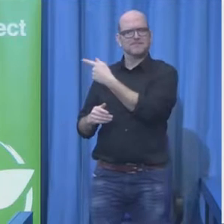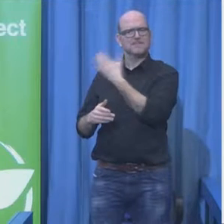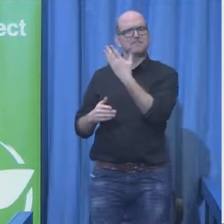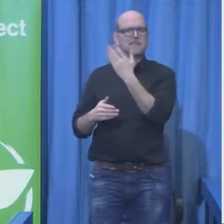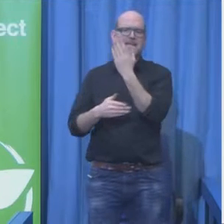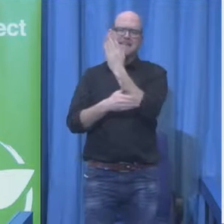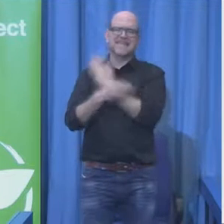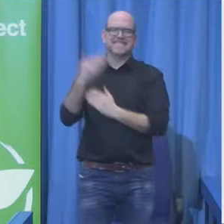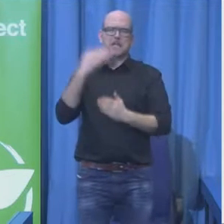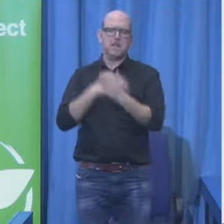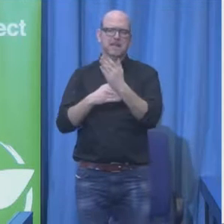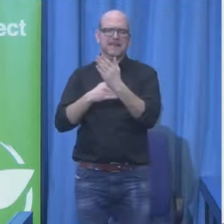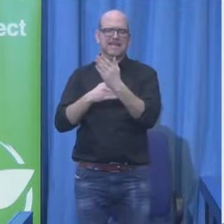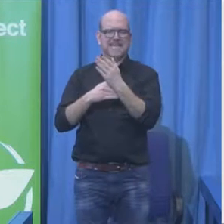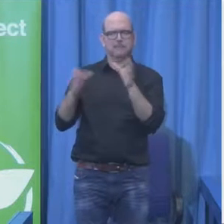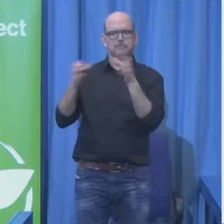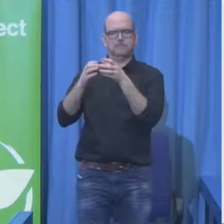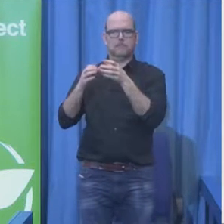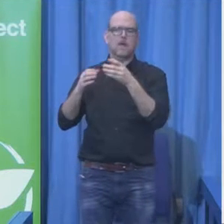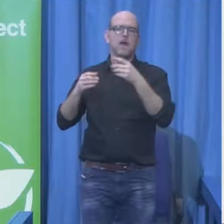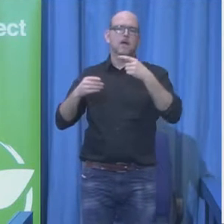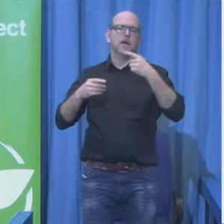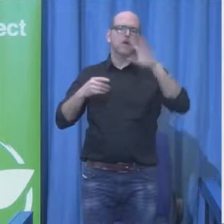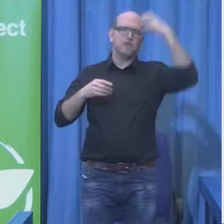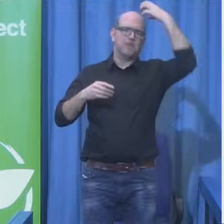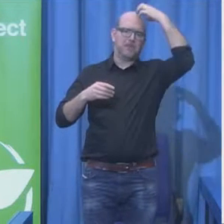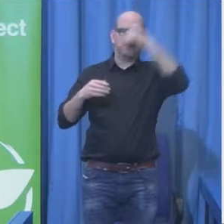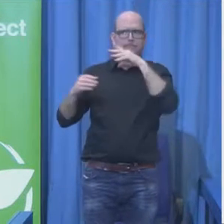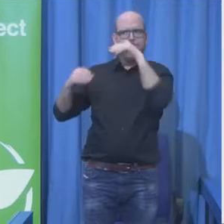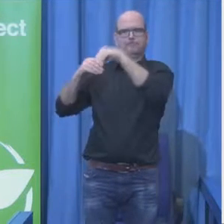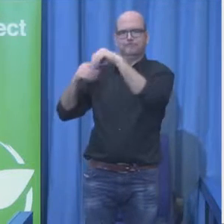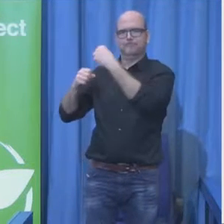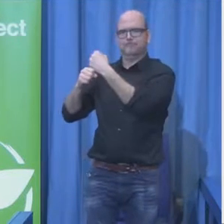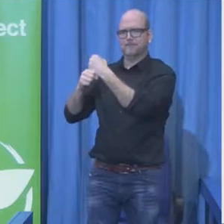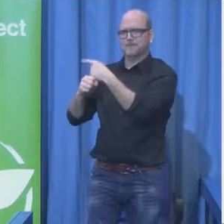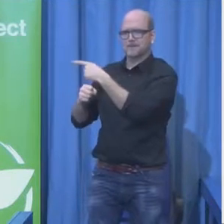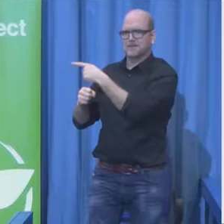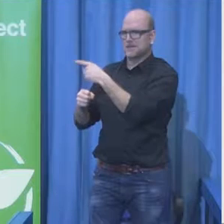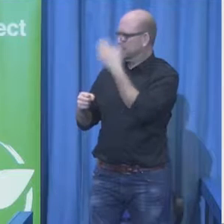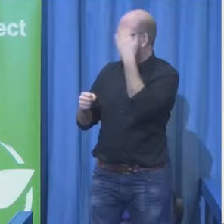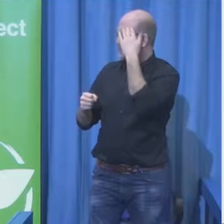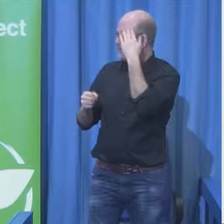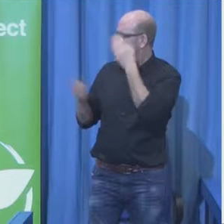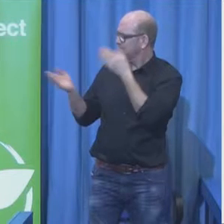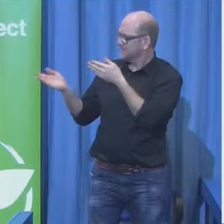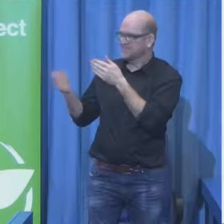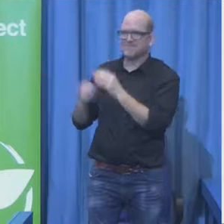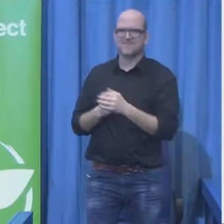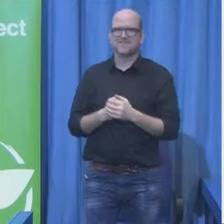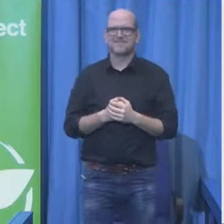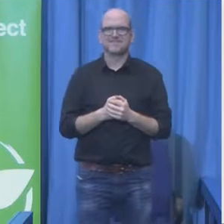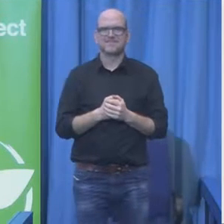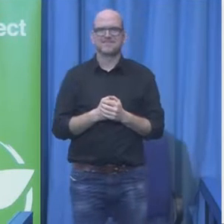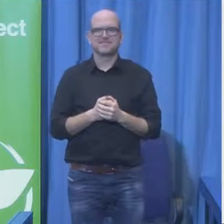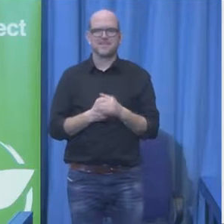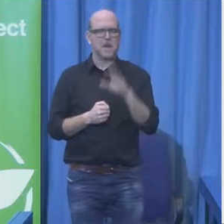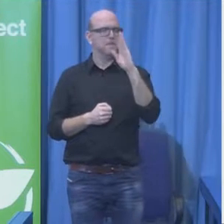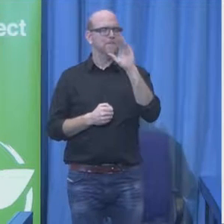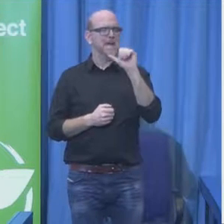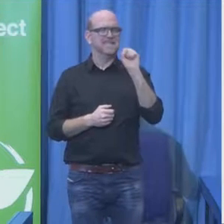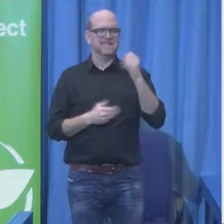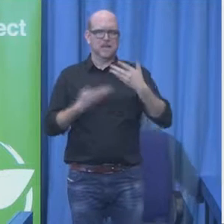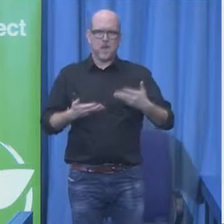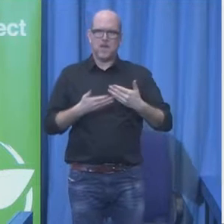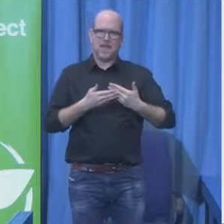Thank you. To my right, you've already listened to her in the opening conference, Ms. Daniela Bass, Director of UN